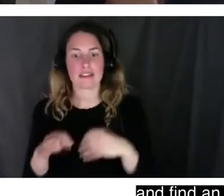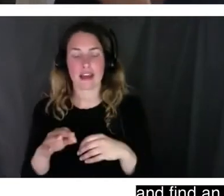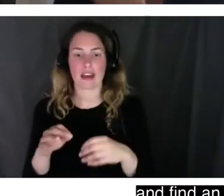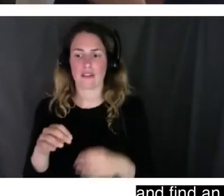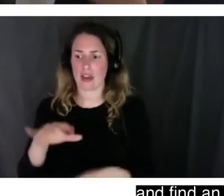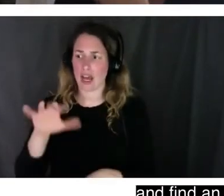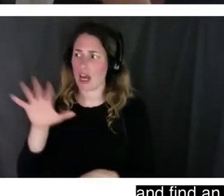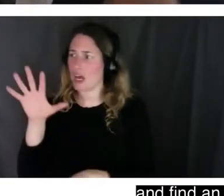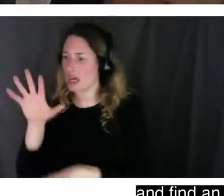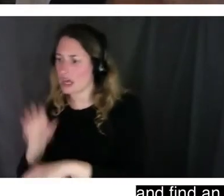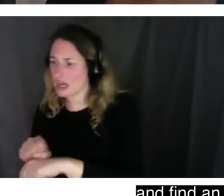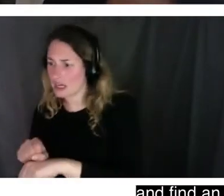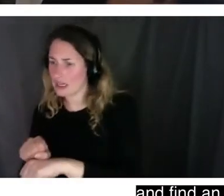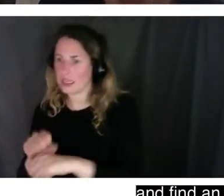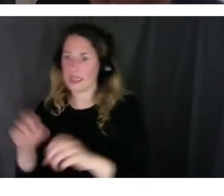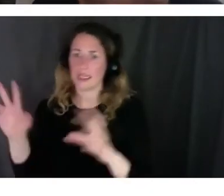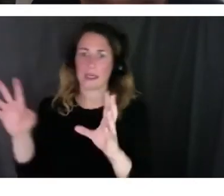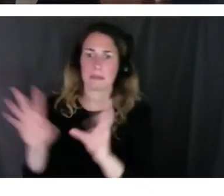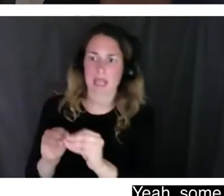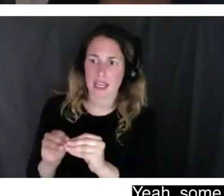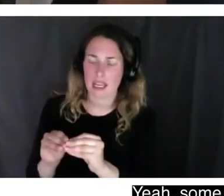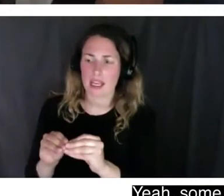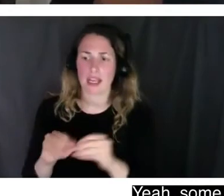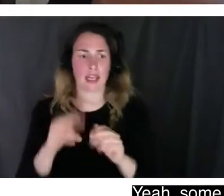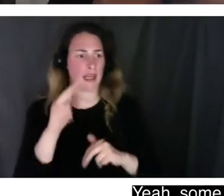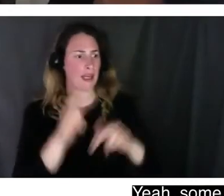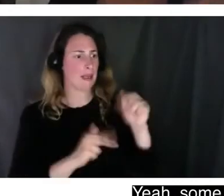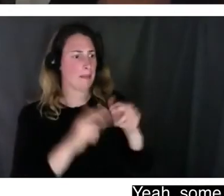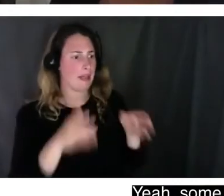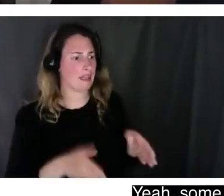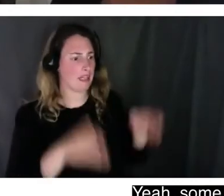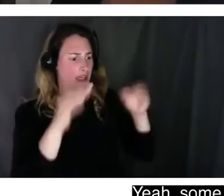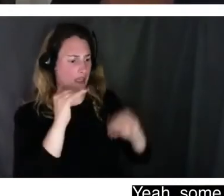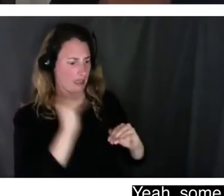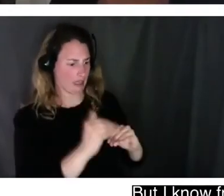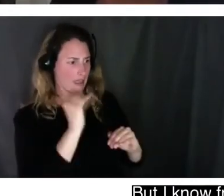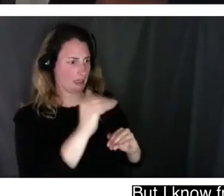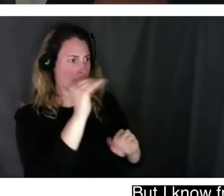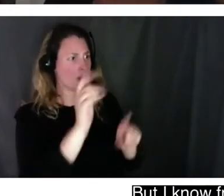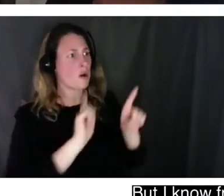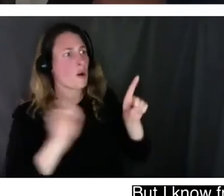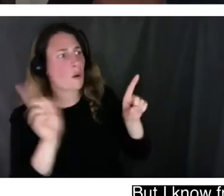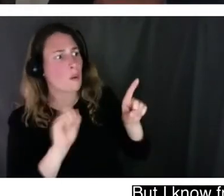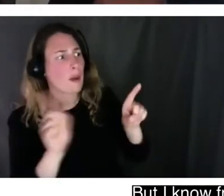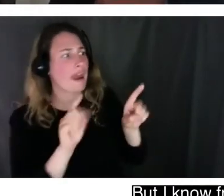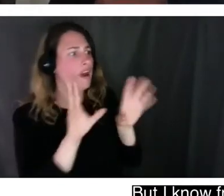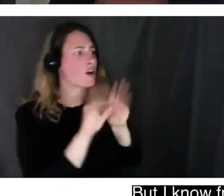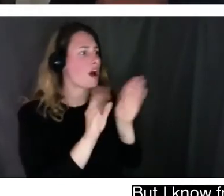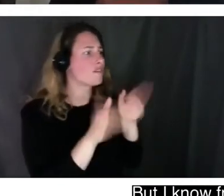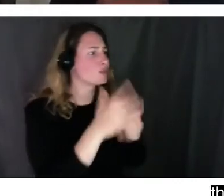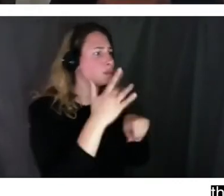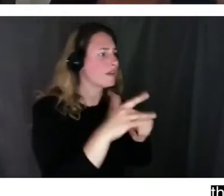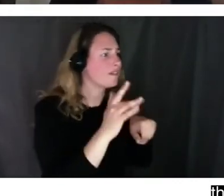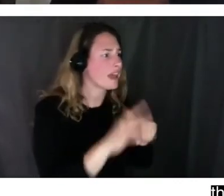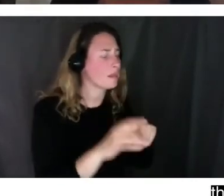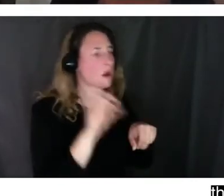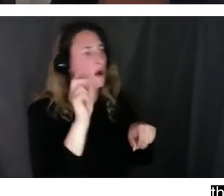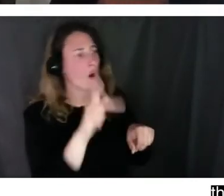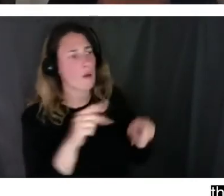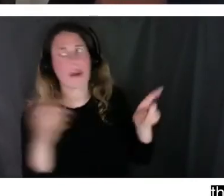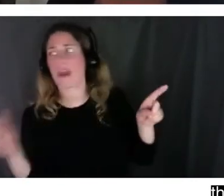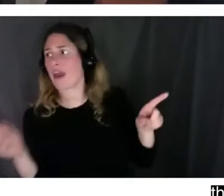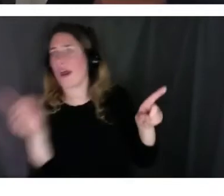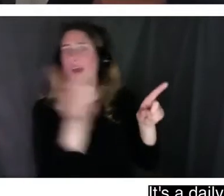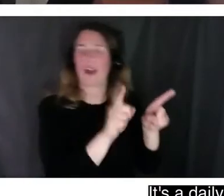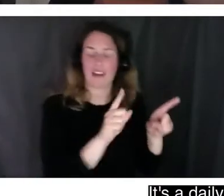available boardroom next week. Yeah, Right? some of us don't know what that's like, but I know from a public service perspective, that's a very